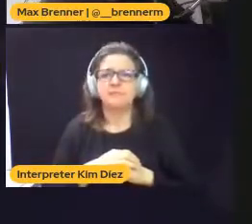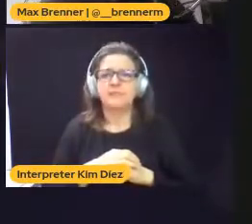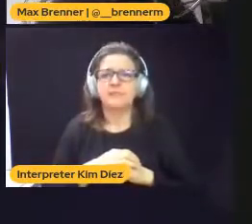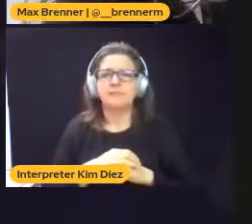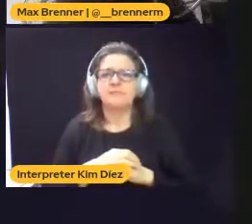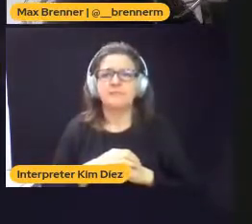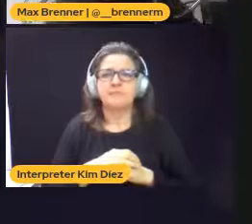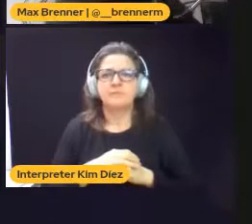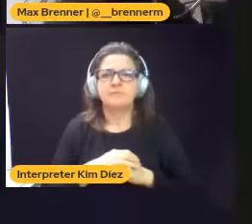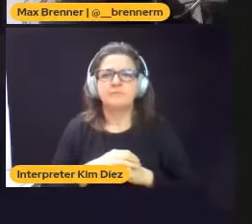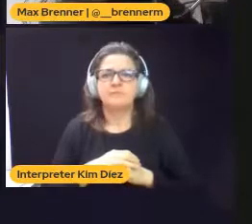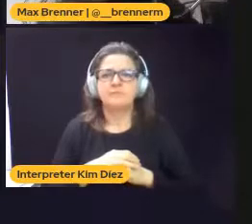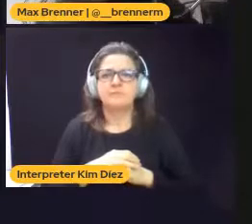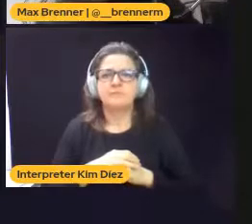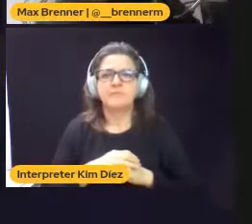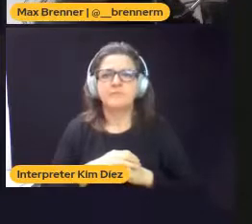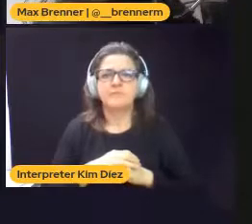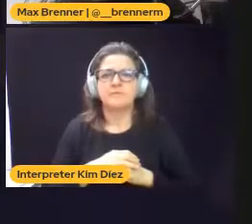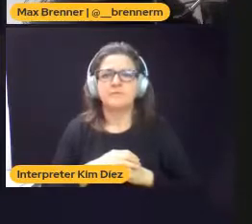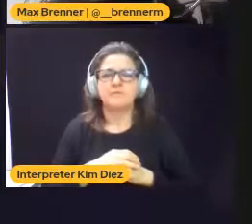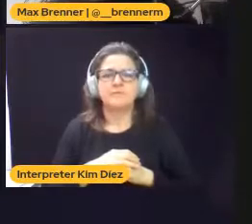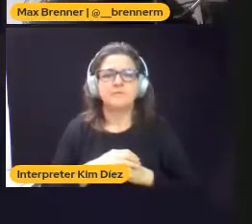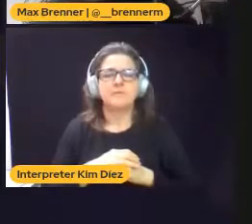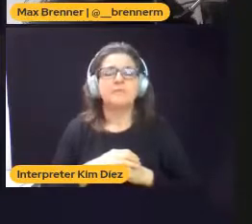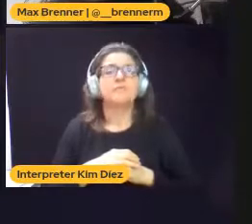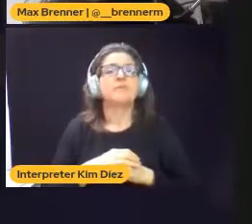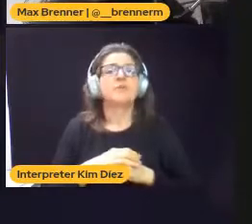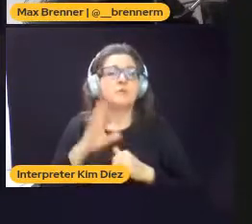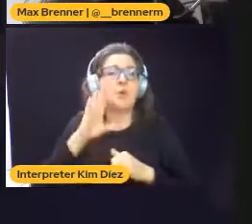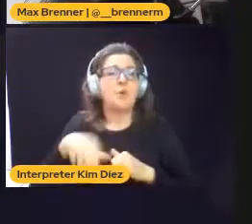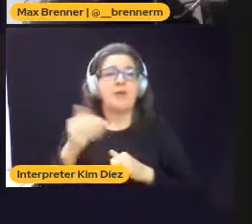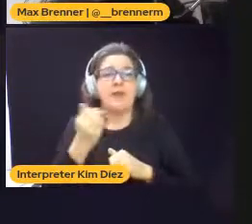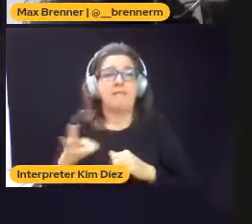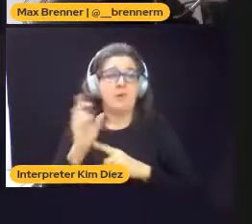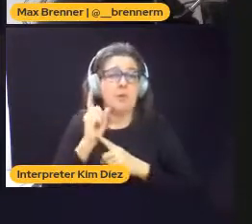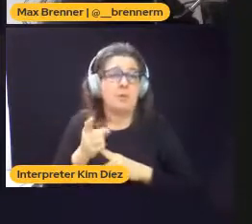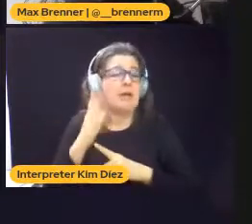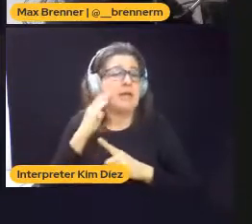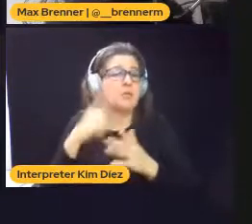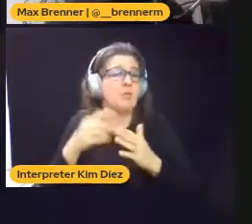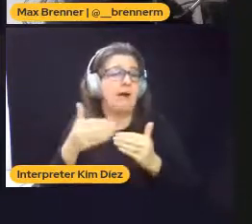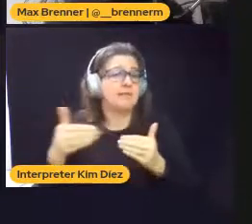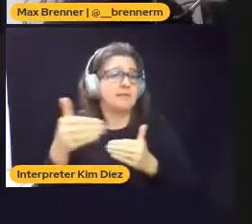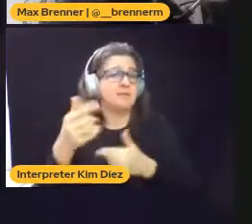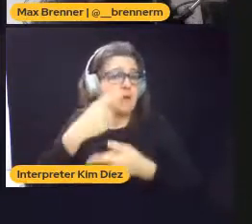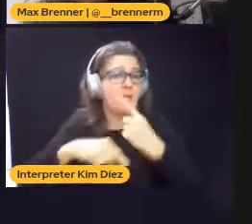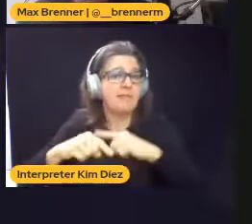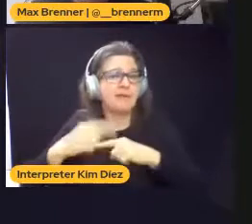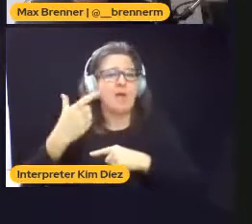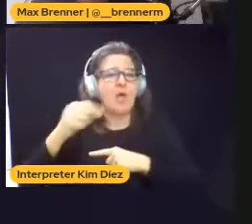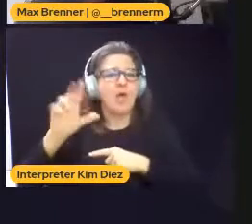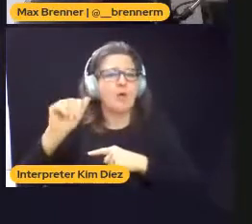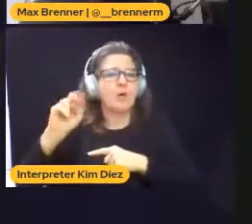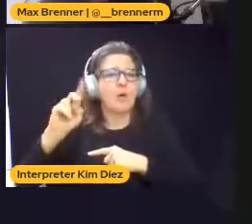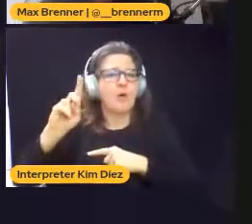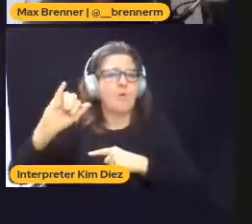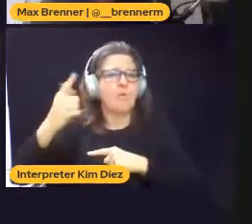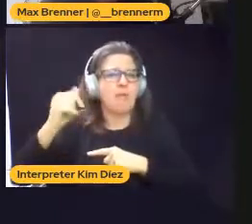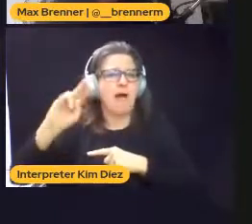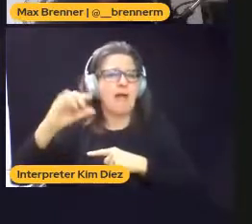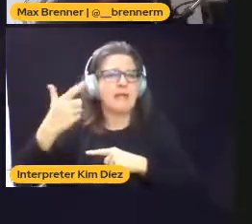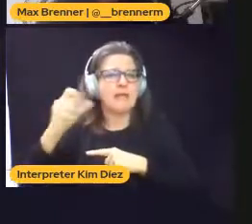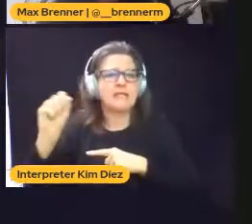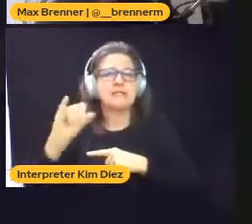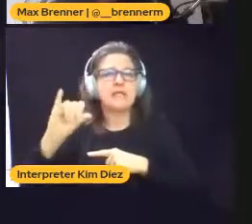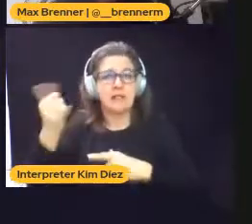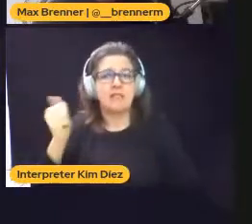Okay, now in a few minutes, what's to come? So Go bindings, similar to Java, Go